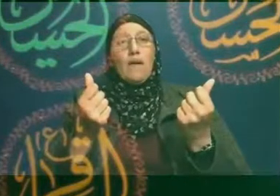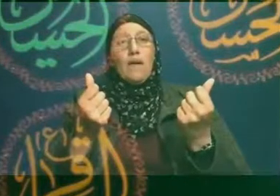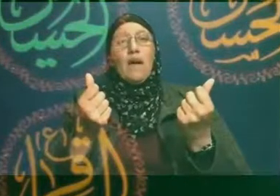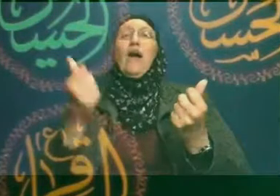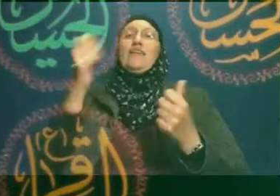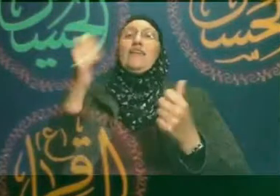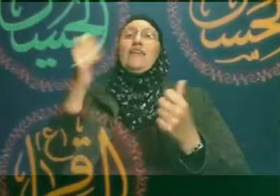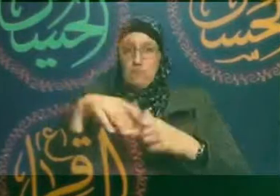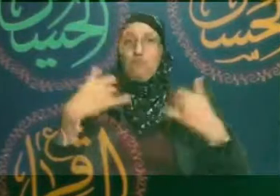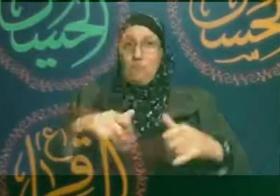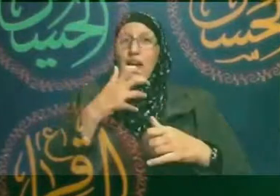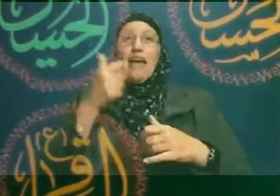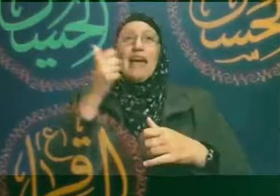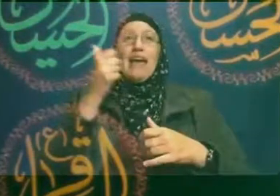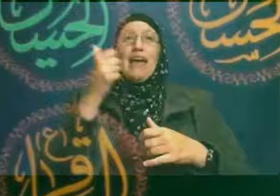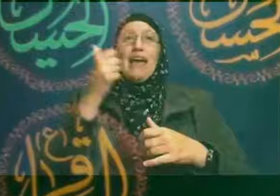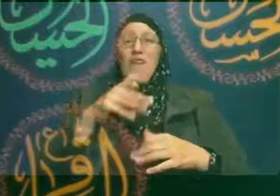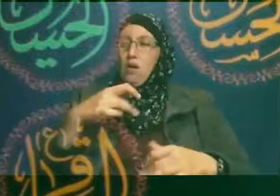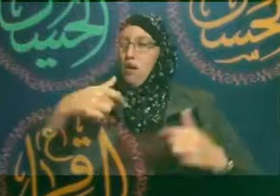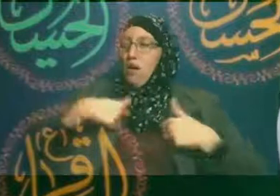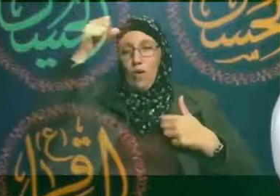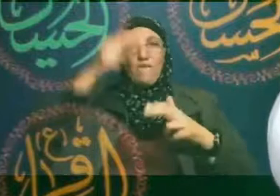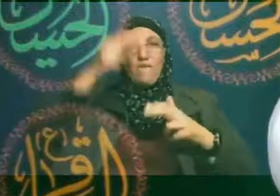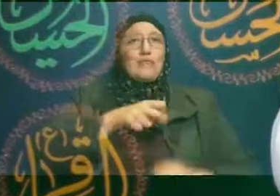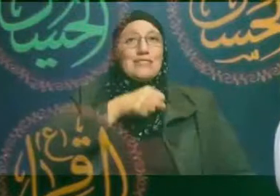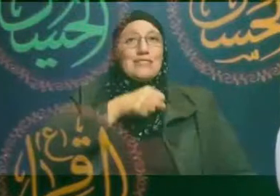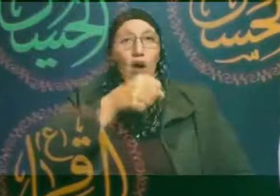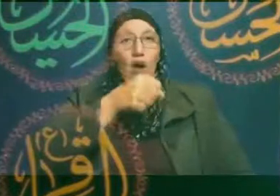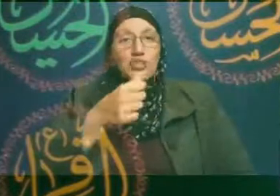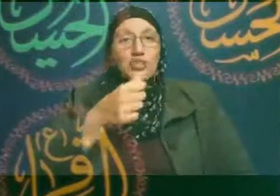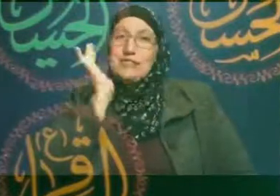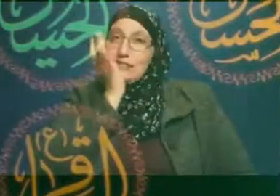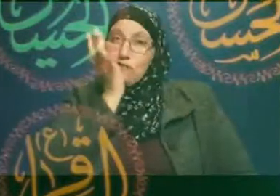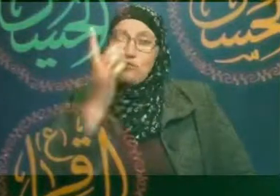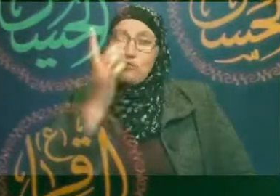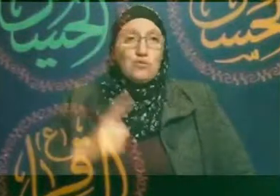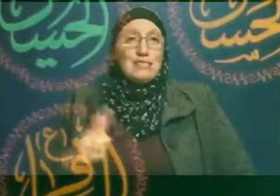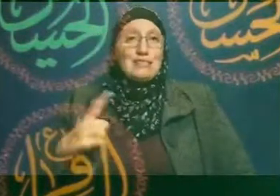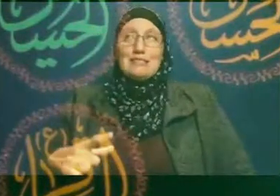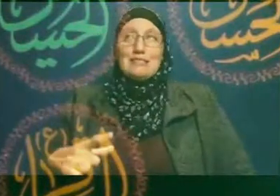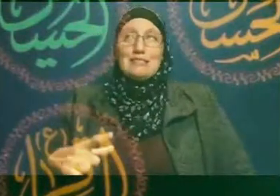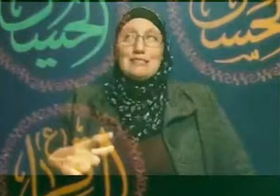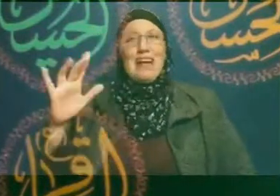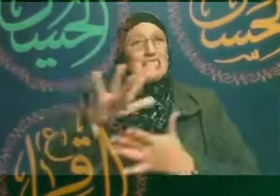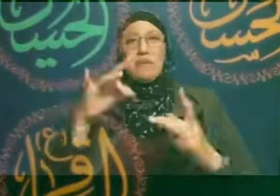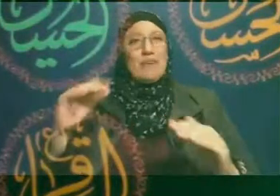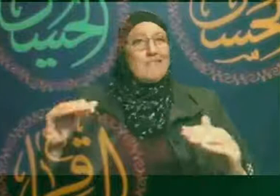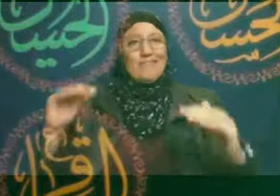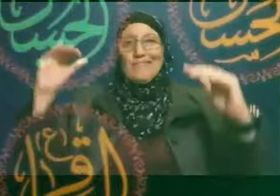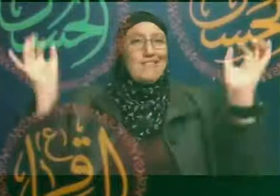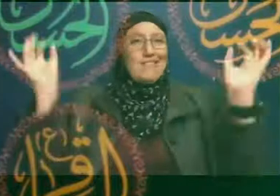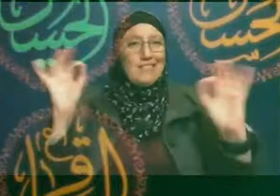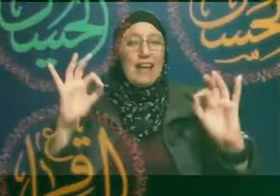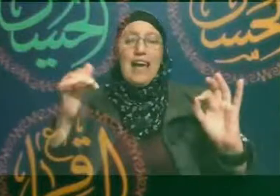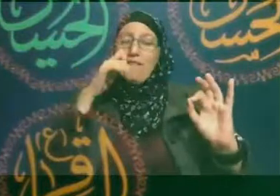elevated spiritually. And the more selfless you and I become, the lighter spiritually, the more we